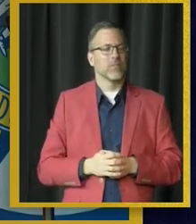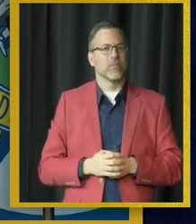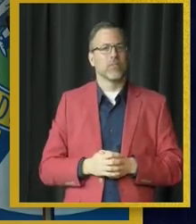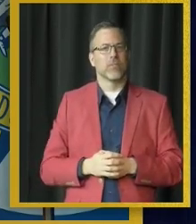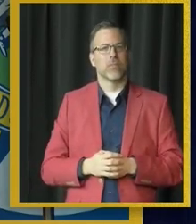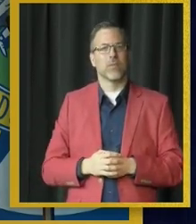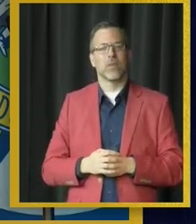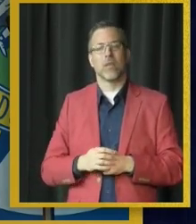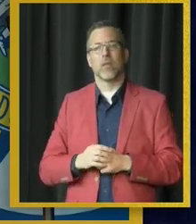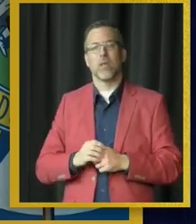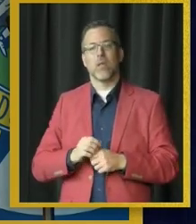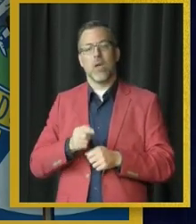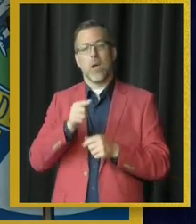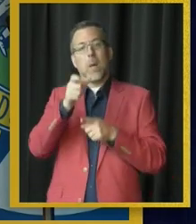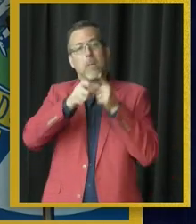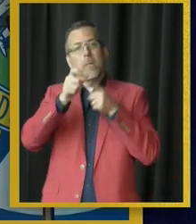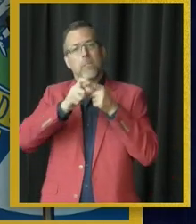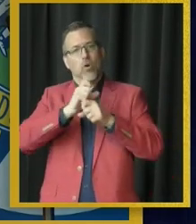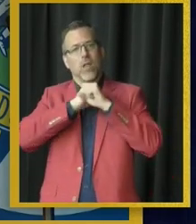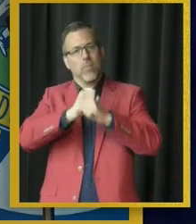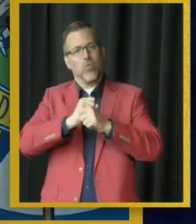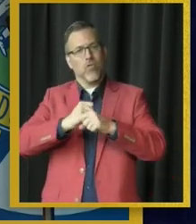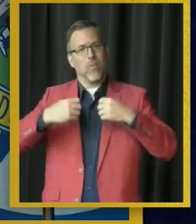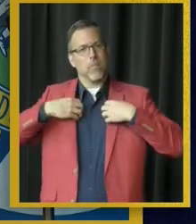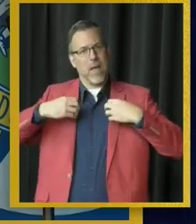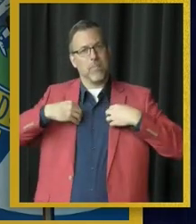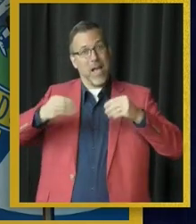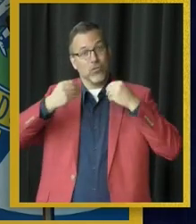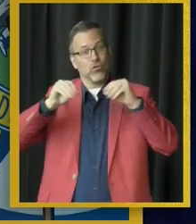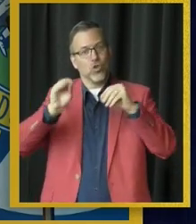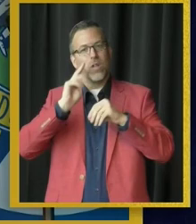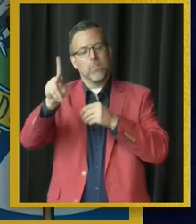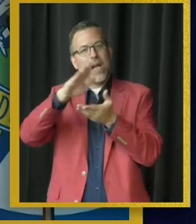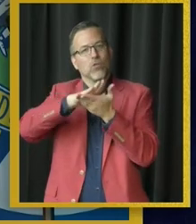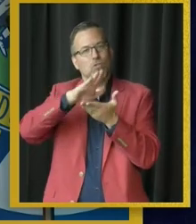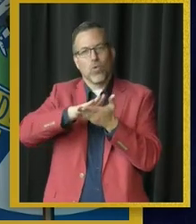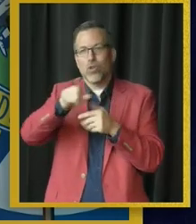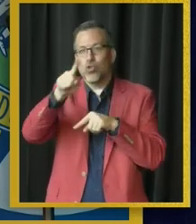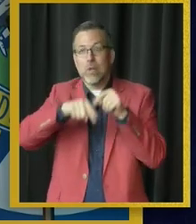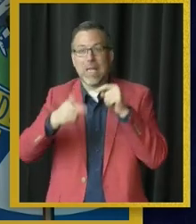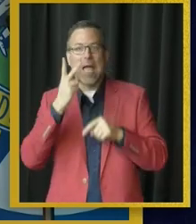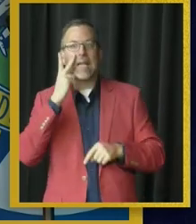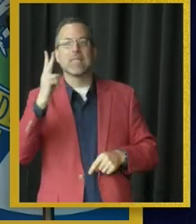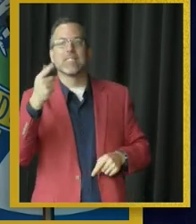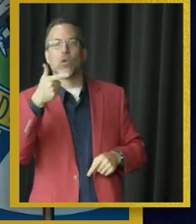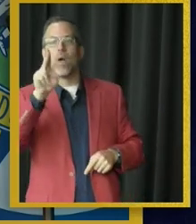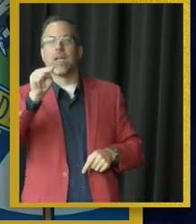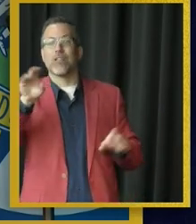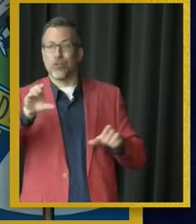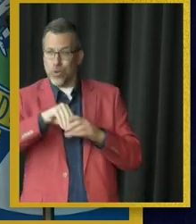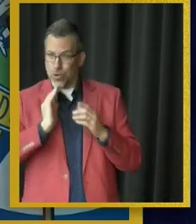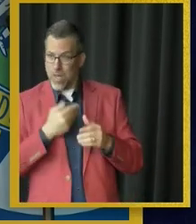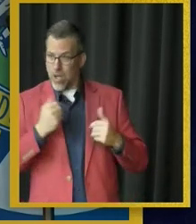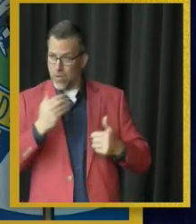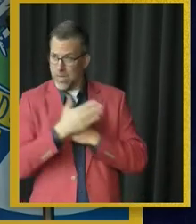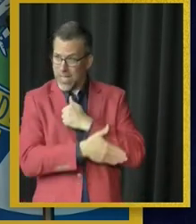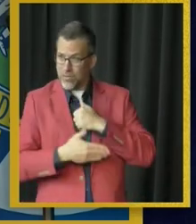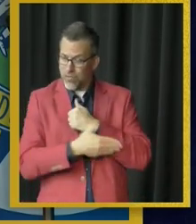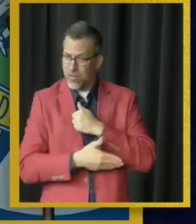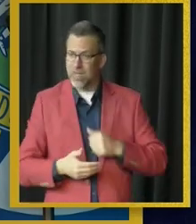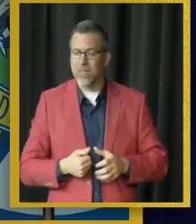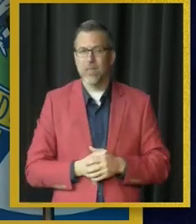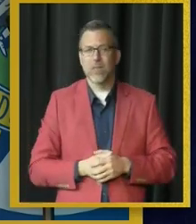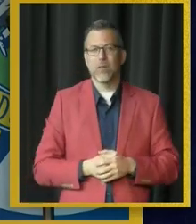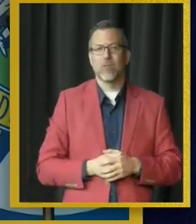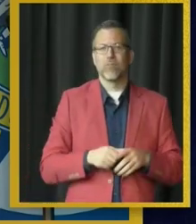Bulletproof backpacks are sold in the back-to-school section, and you can't see what guns are doing to our country? You